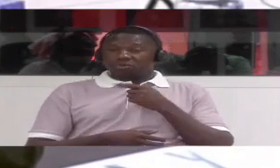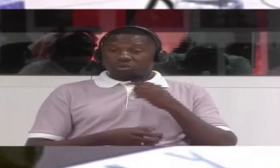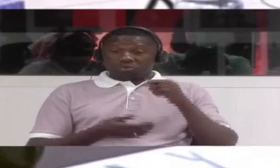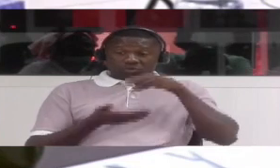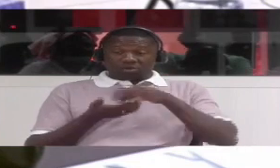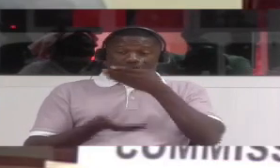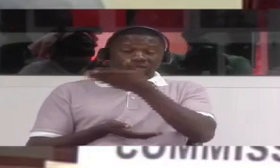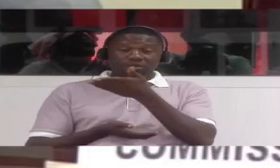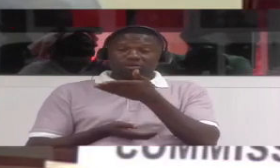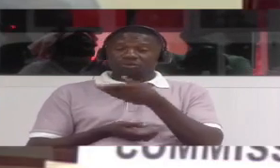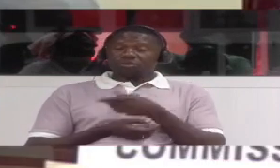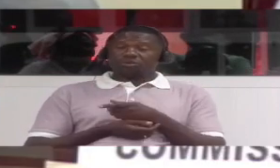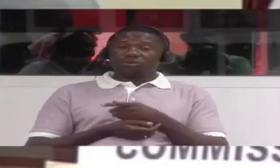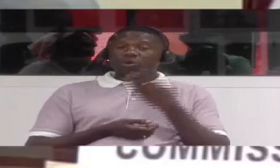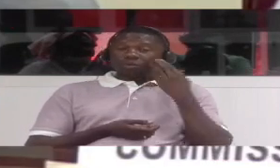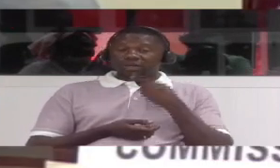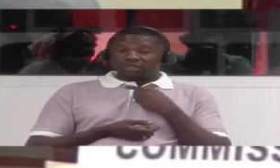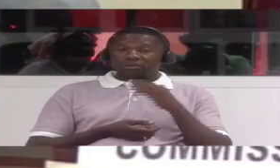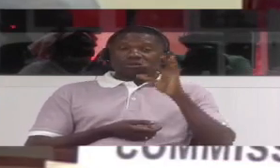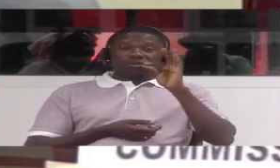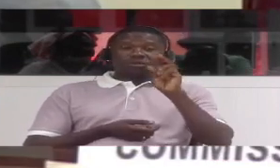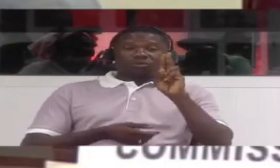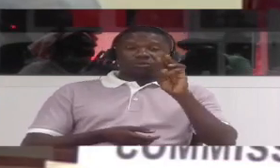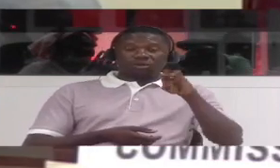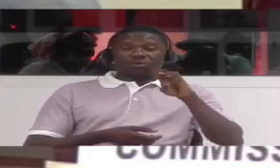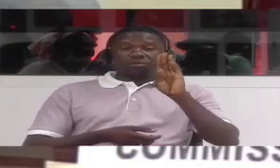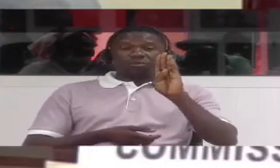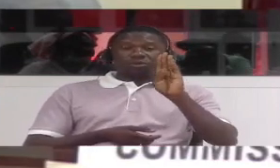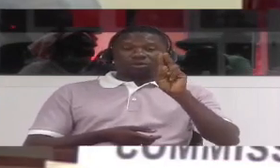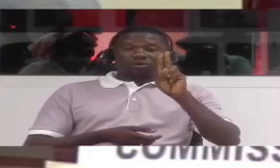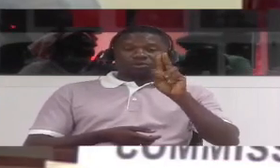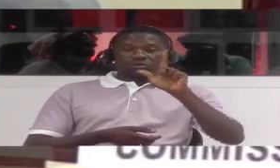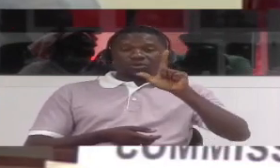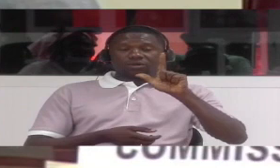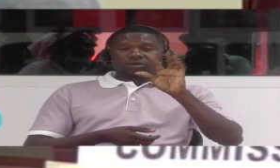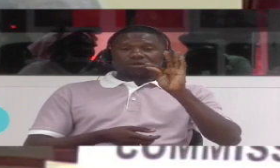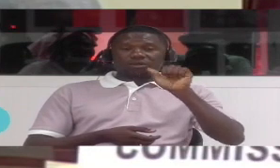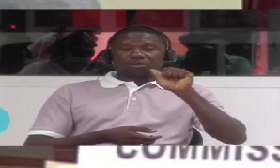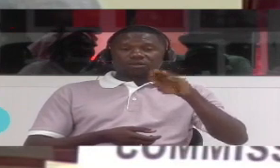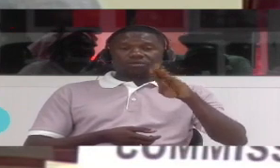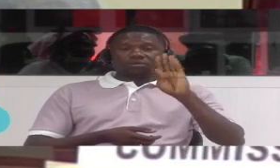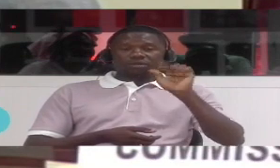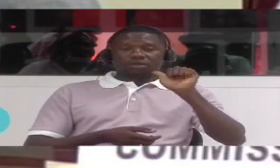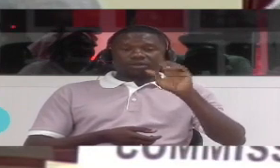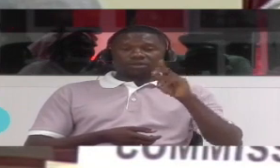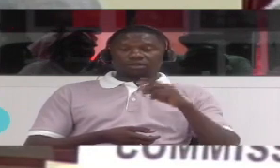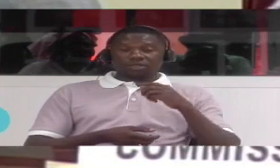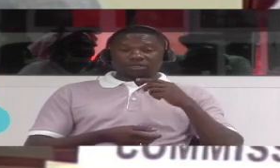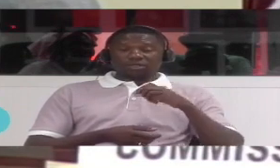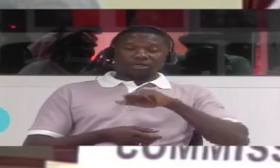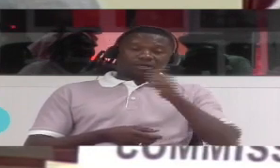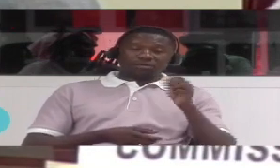you when either Tumbulu Tamba or Musa Jame kept on repeating, I guess not one day,